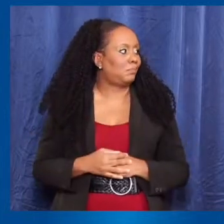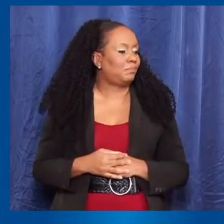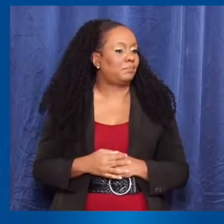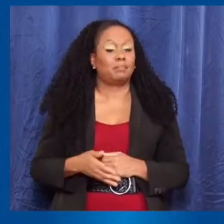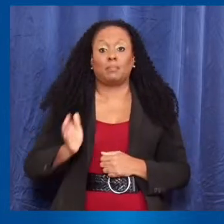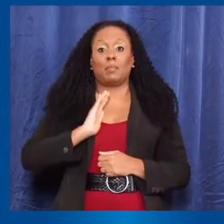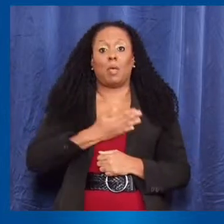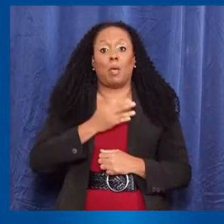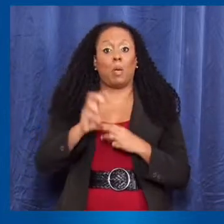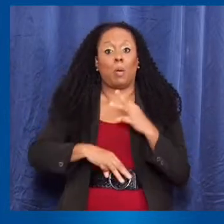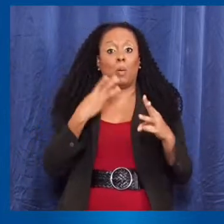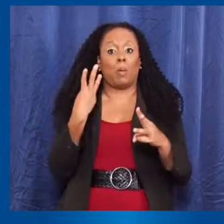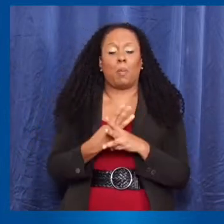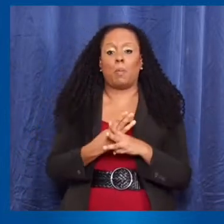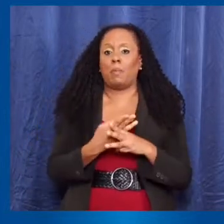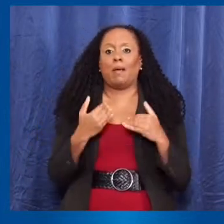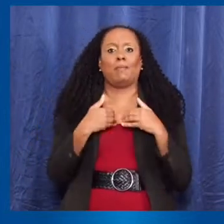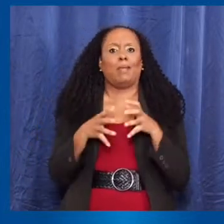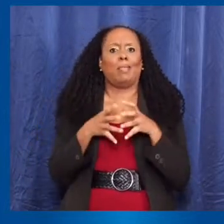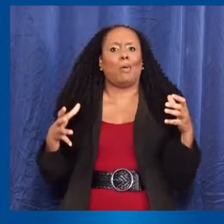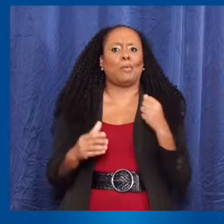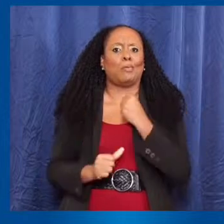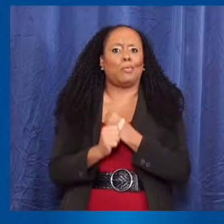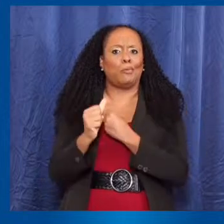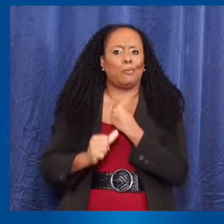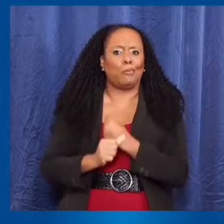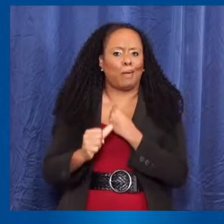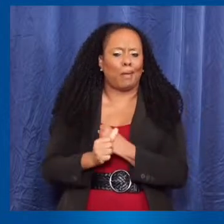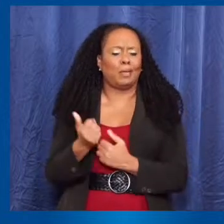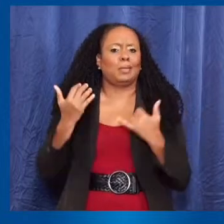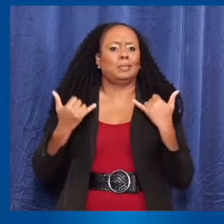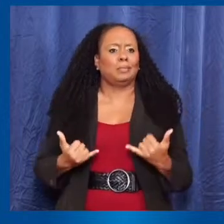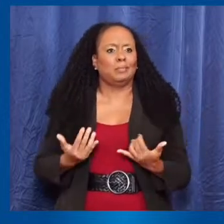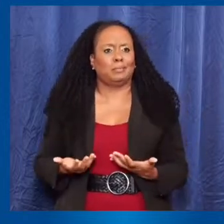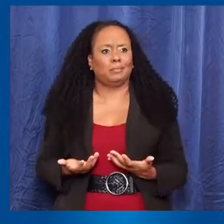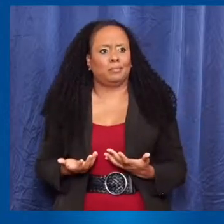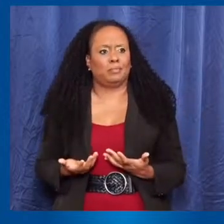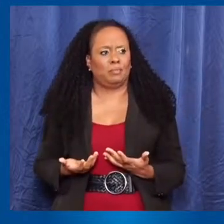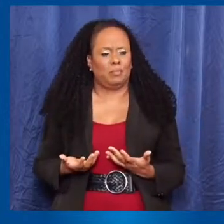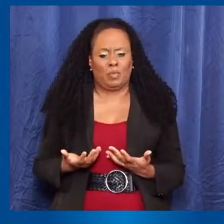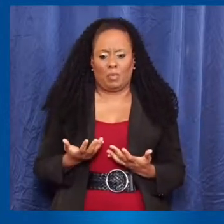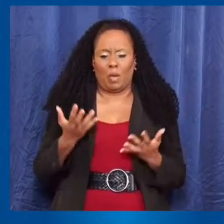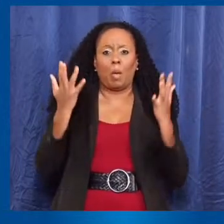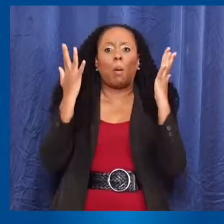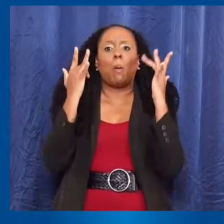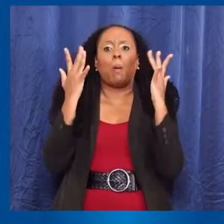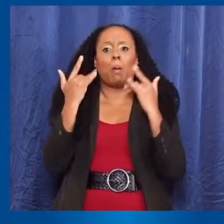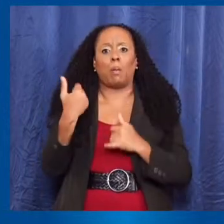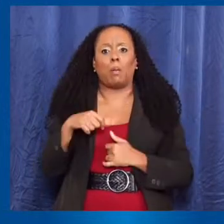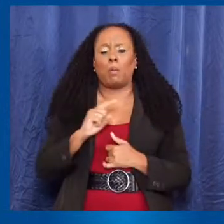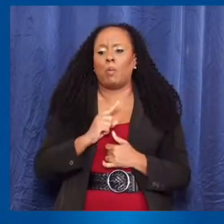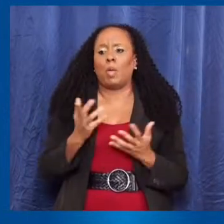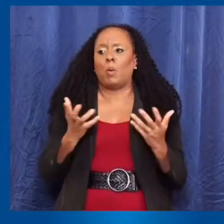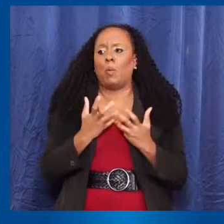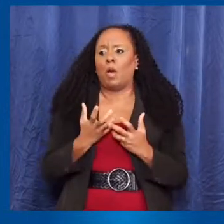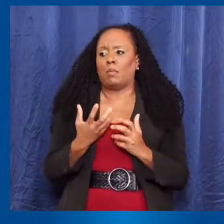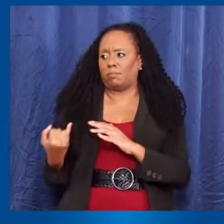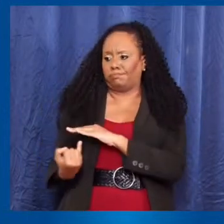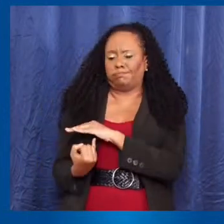over, that is threatened by too many things now for us even to contemplate remaining